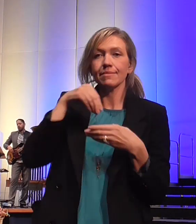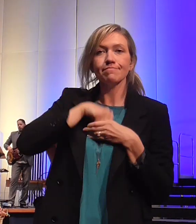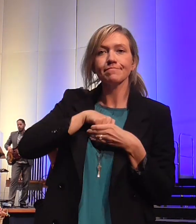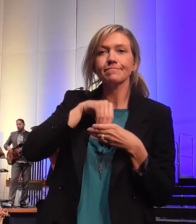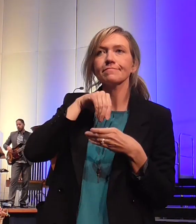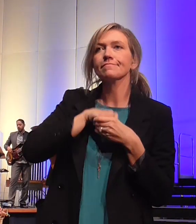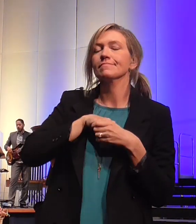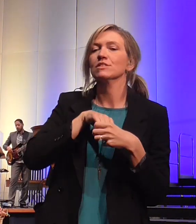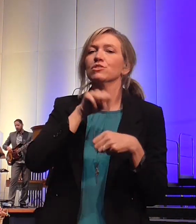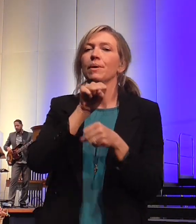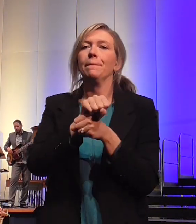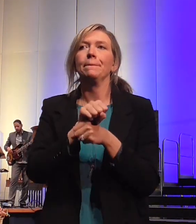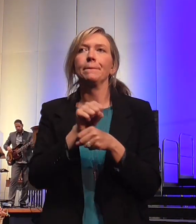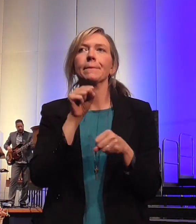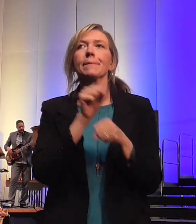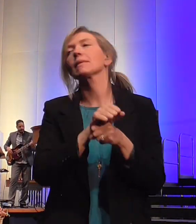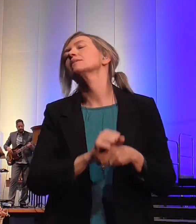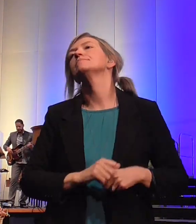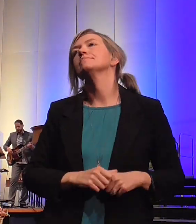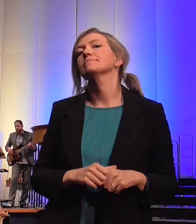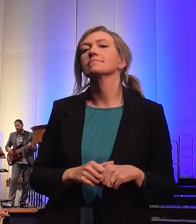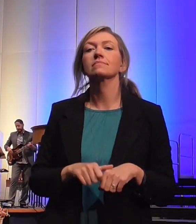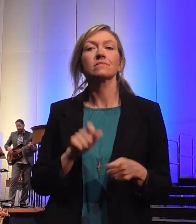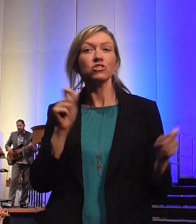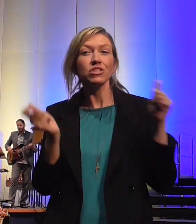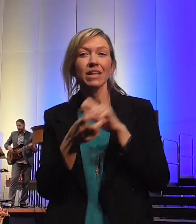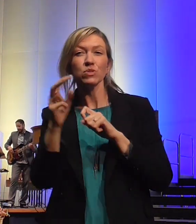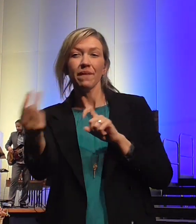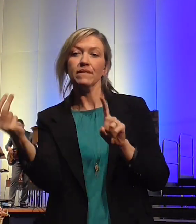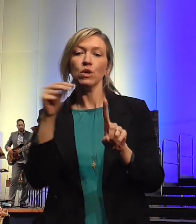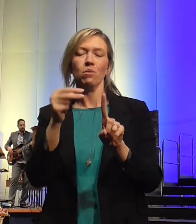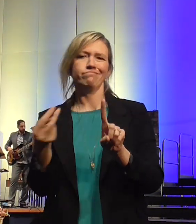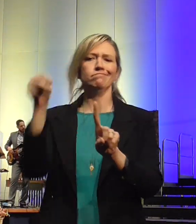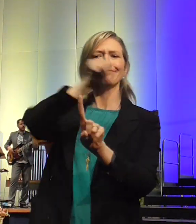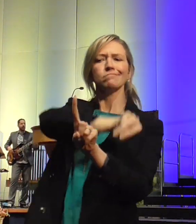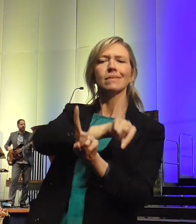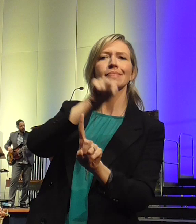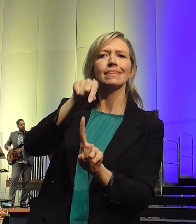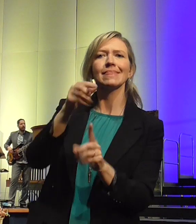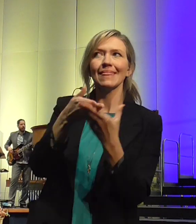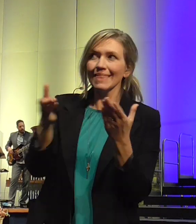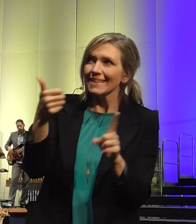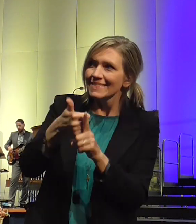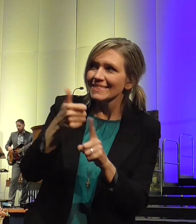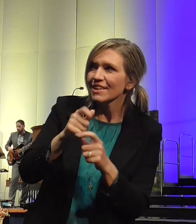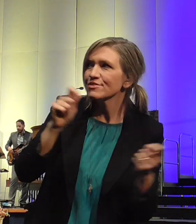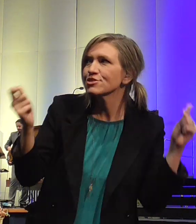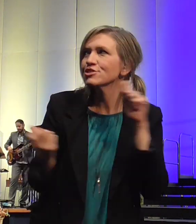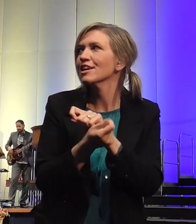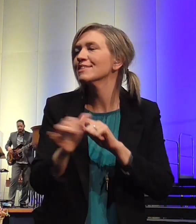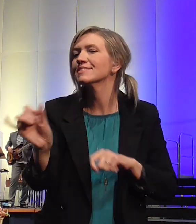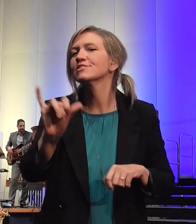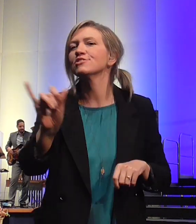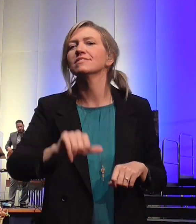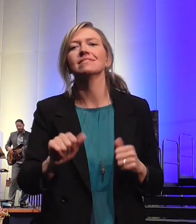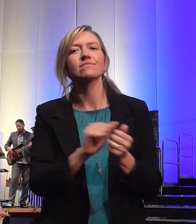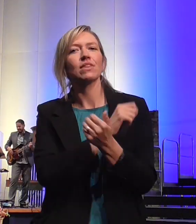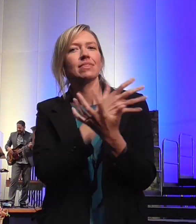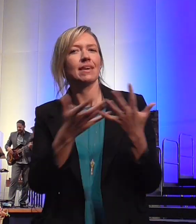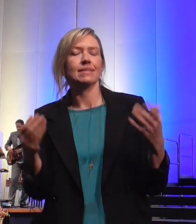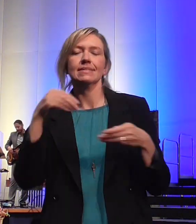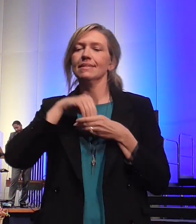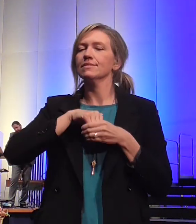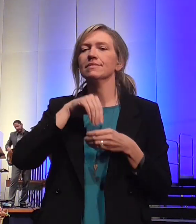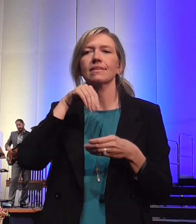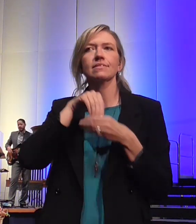everything is an inside job. Everything is an inside job. Change the way you're looking at a thing. The thing you're looking at is gonna